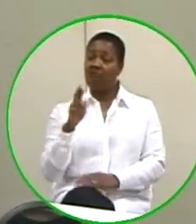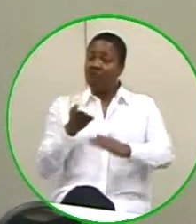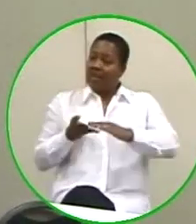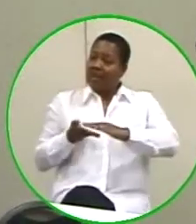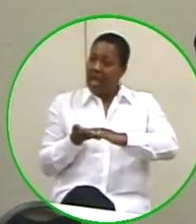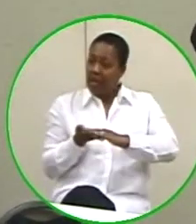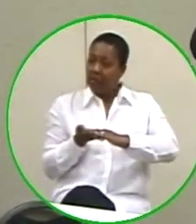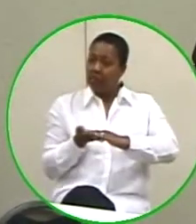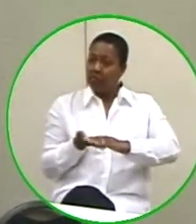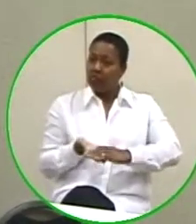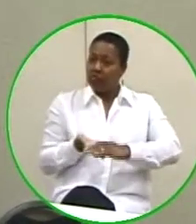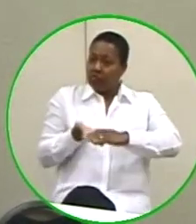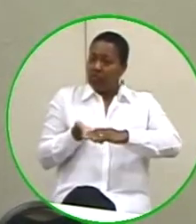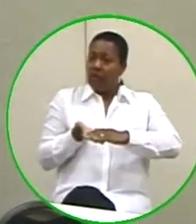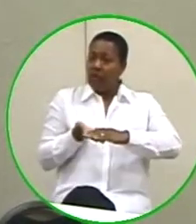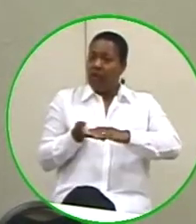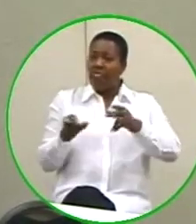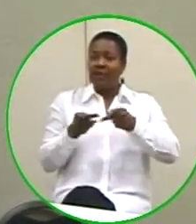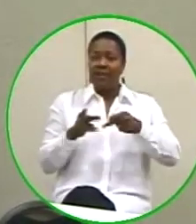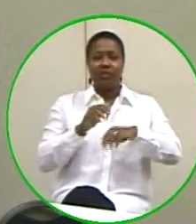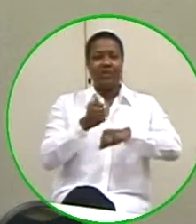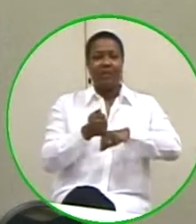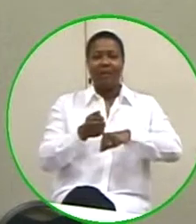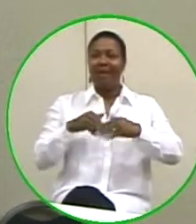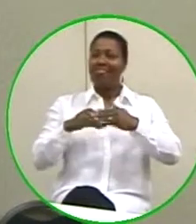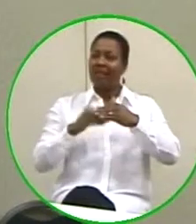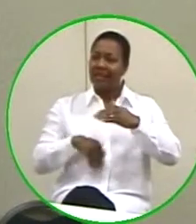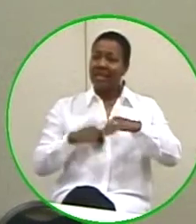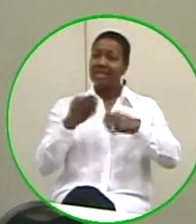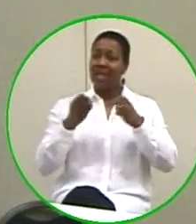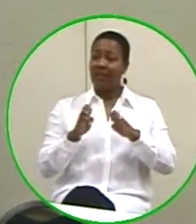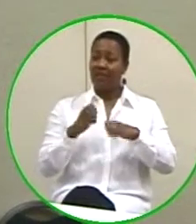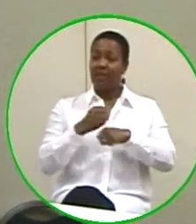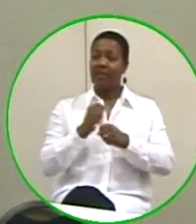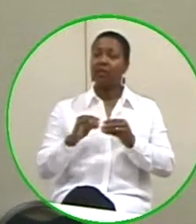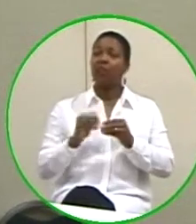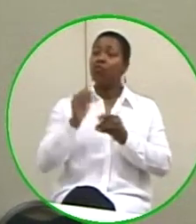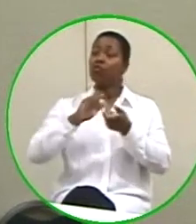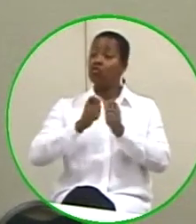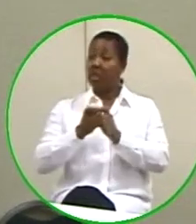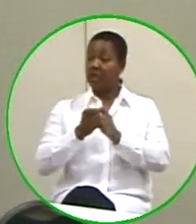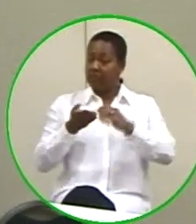it at the place that the least amount of effort creates the greatest amount of change.